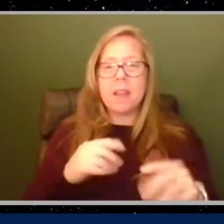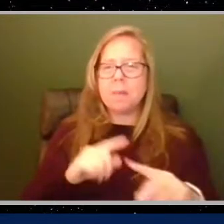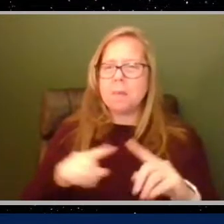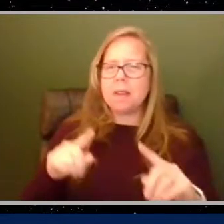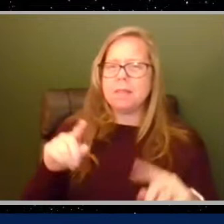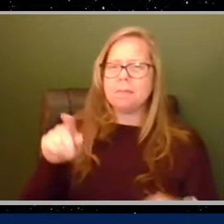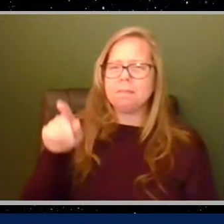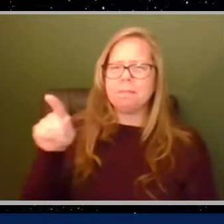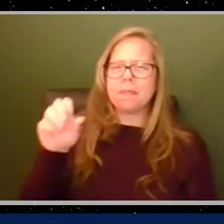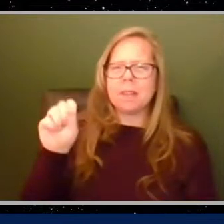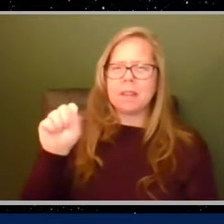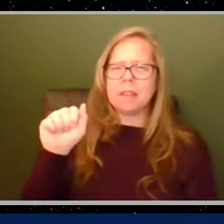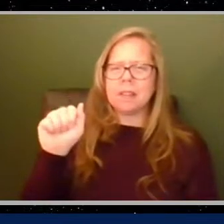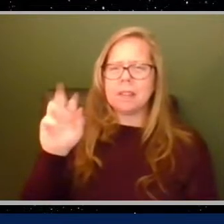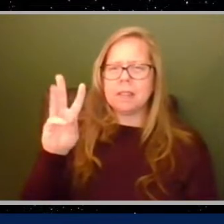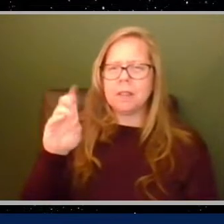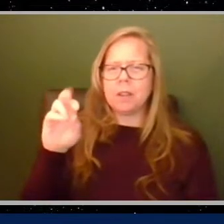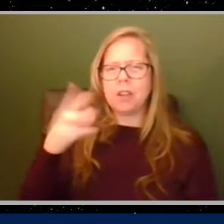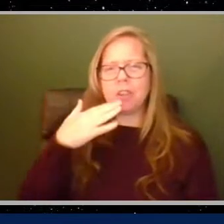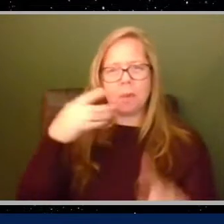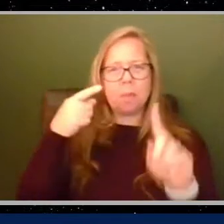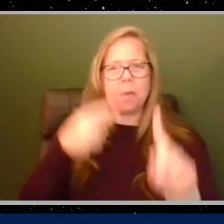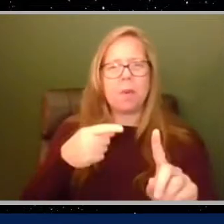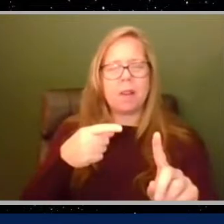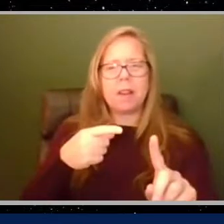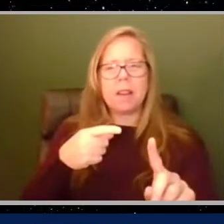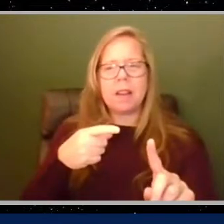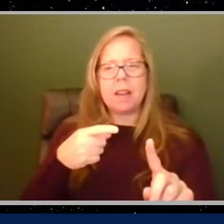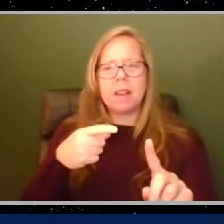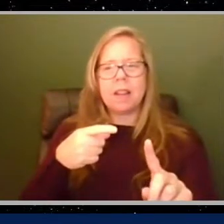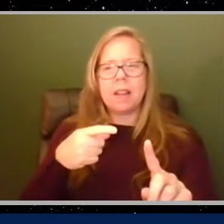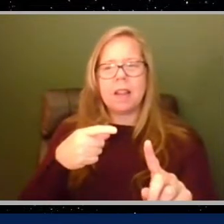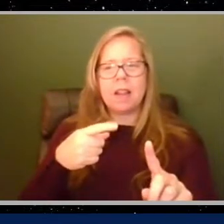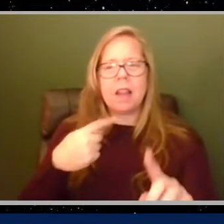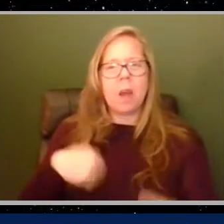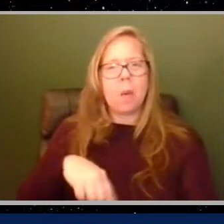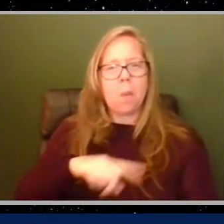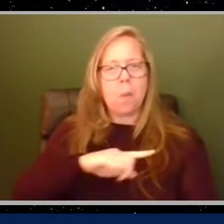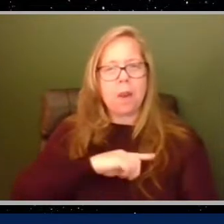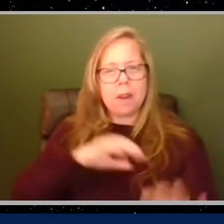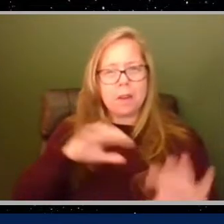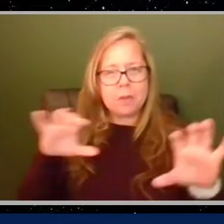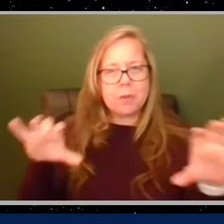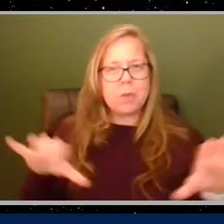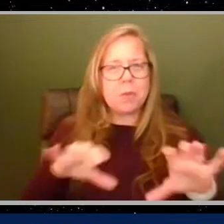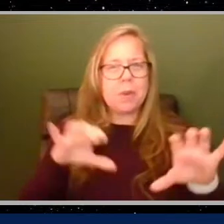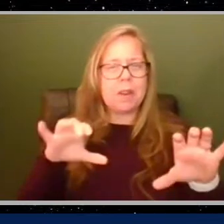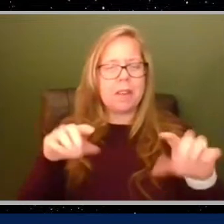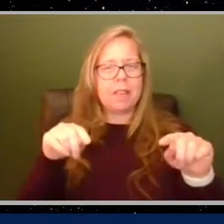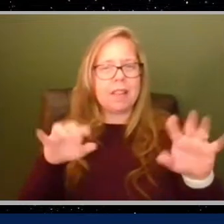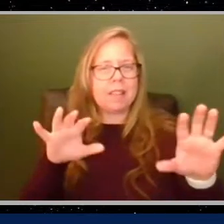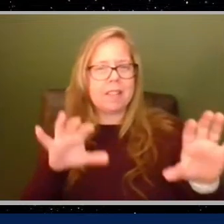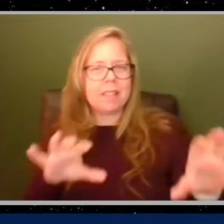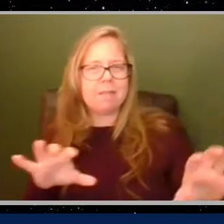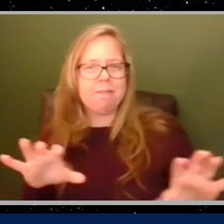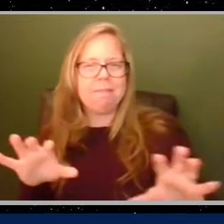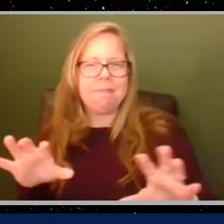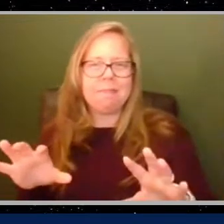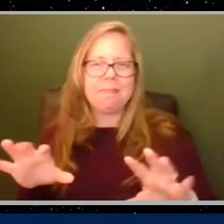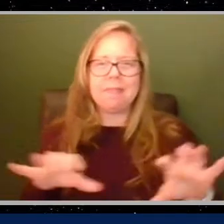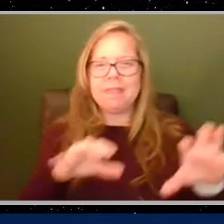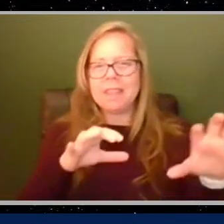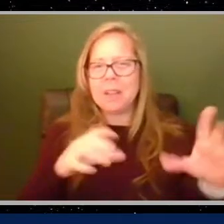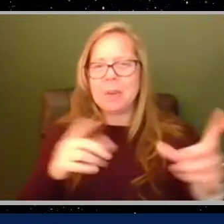that is like really important, is that, you know, it's like we're doing this dance or threading a needle between